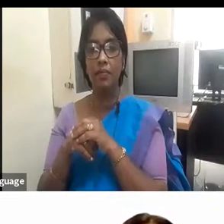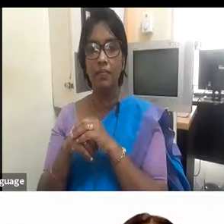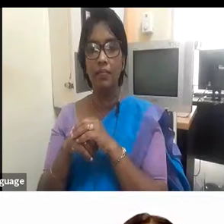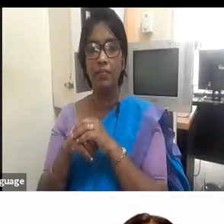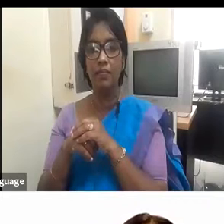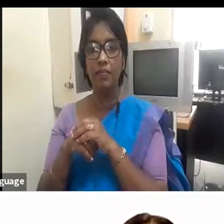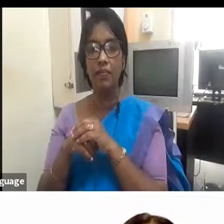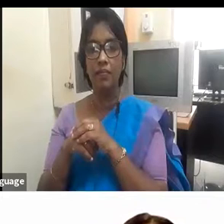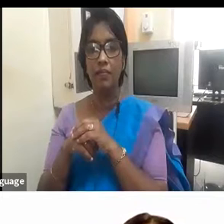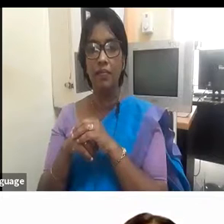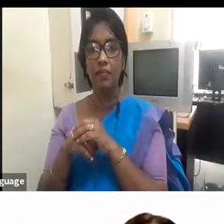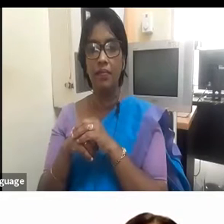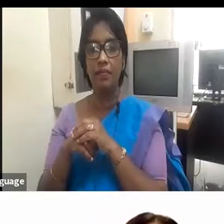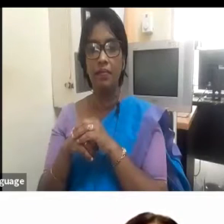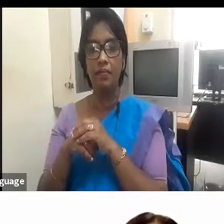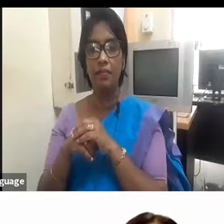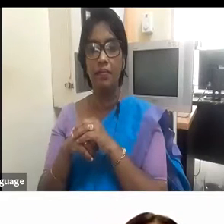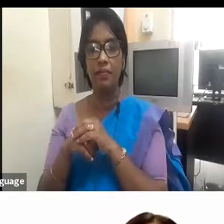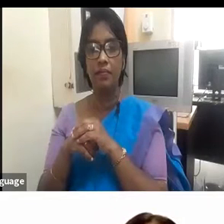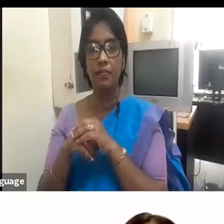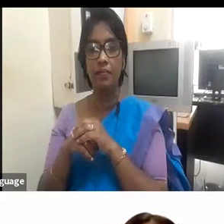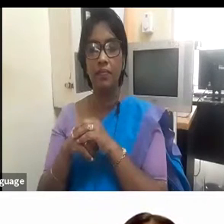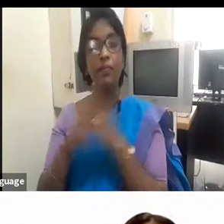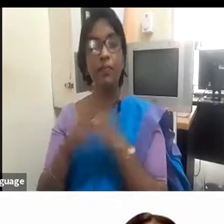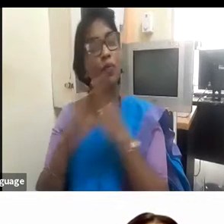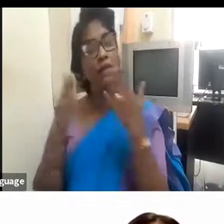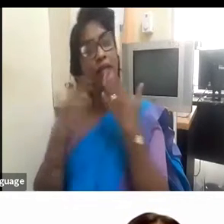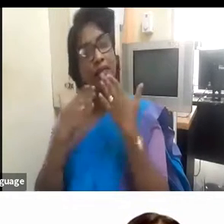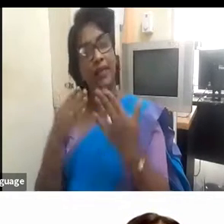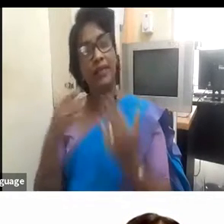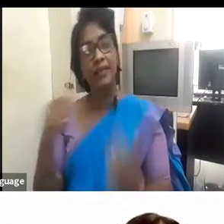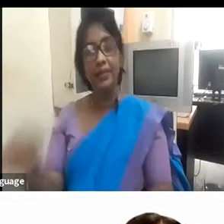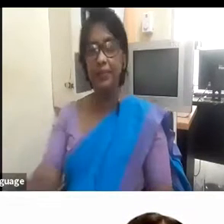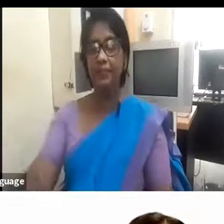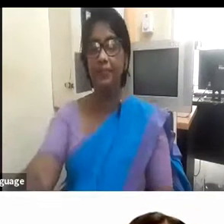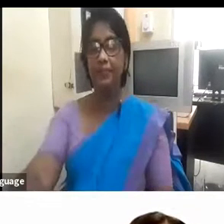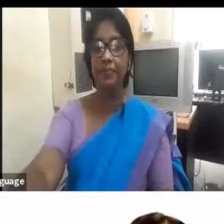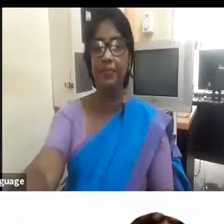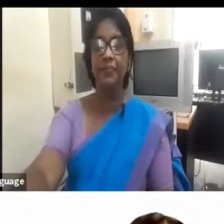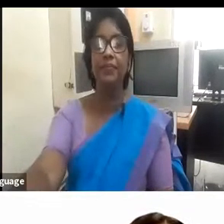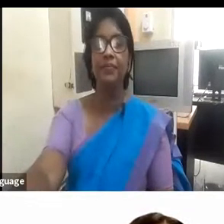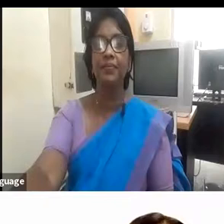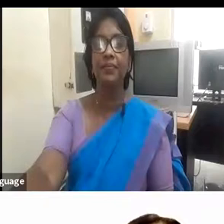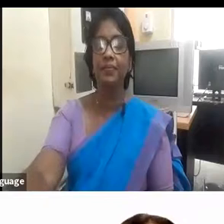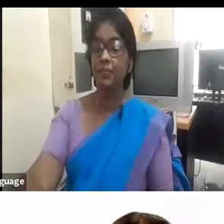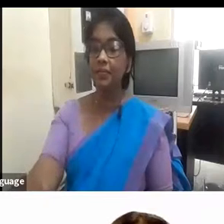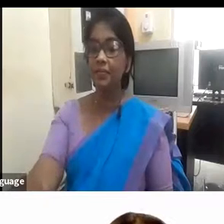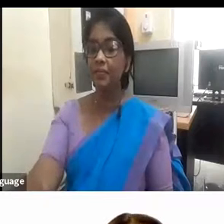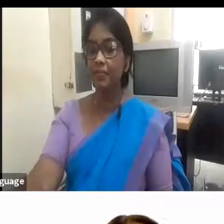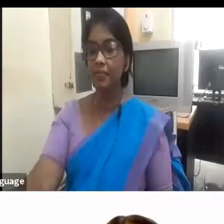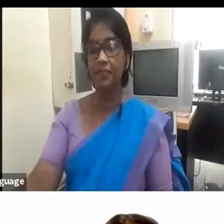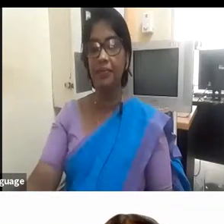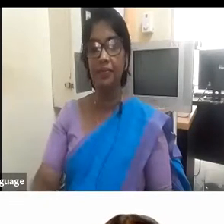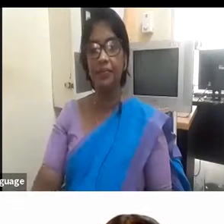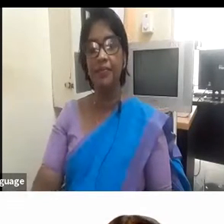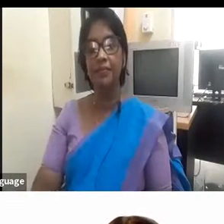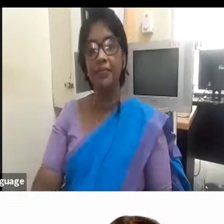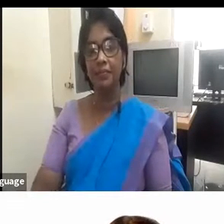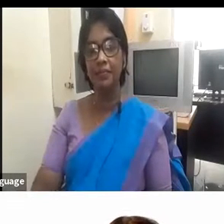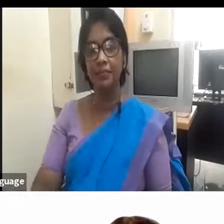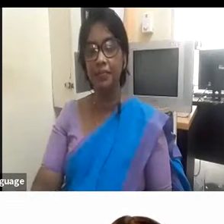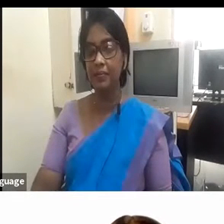see it. Yeah, but in interest. Okay, go ahead, Adilukshi. So, in my